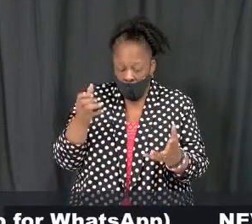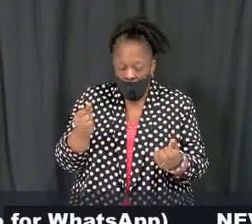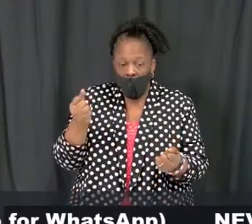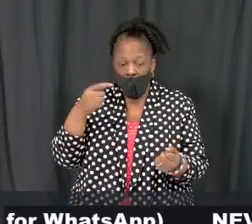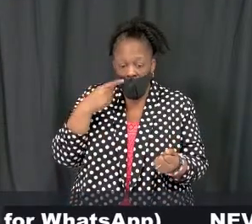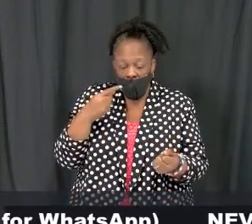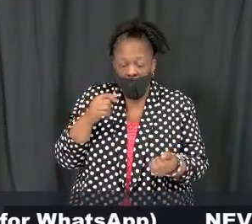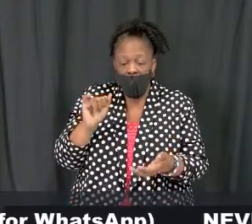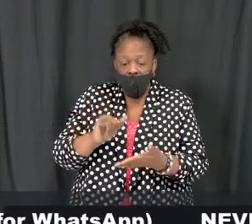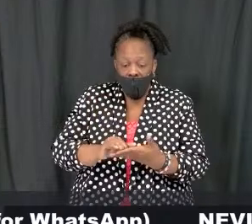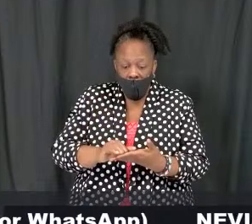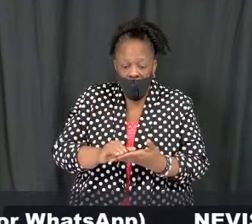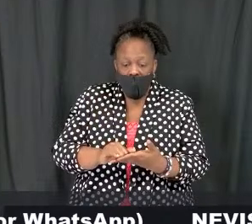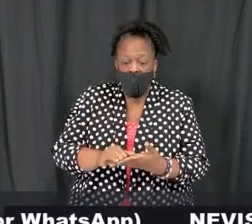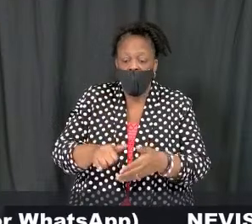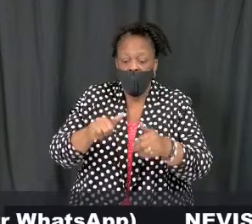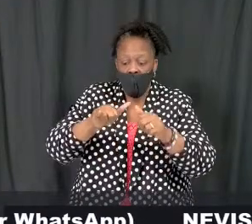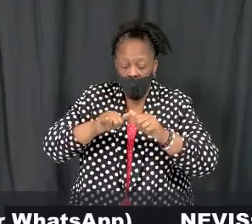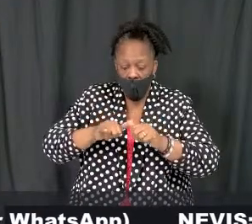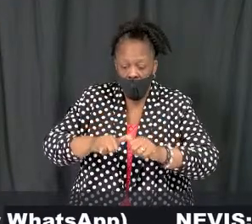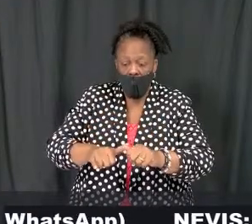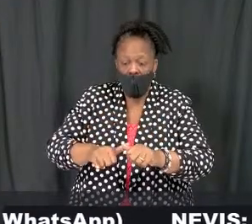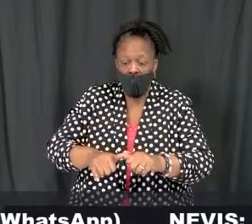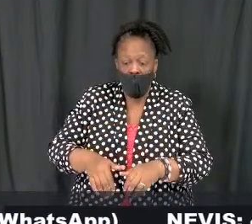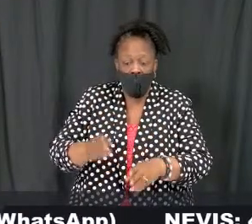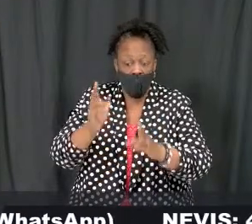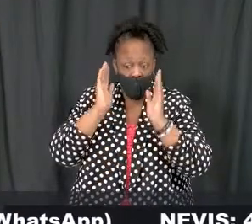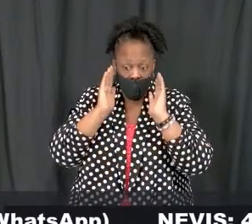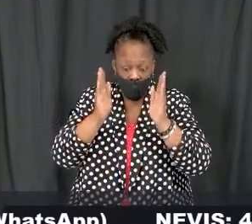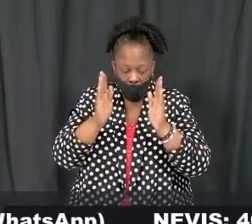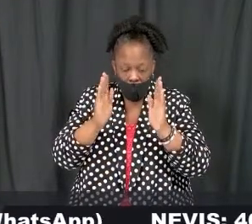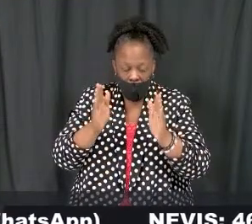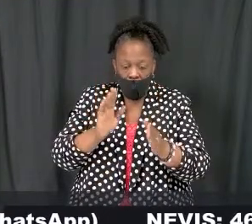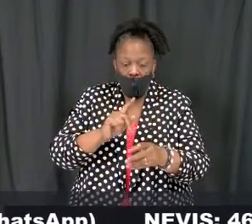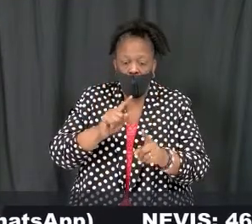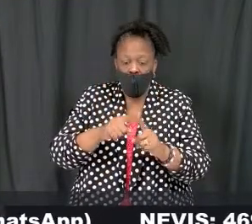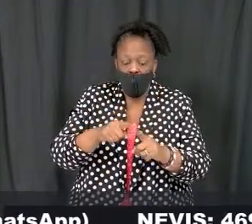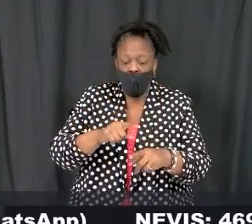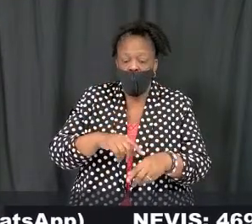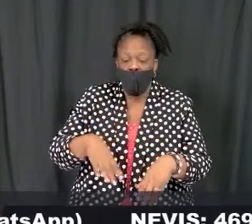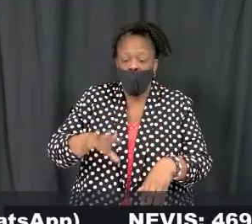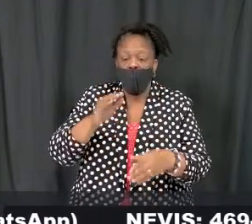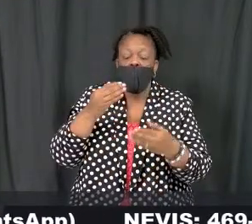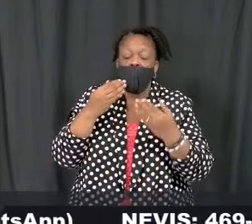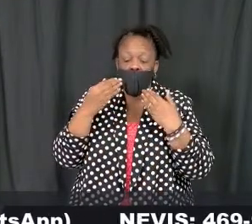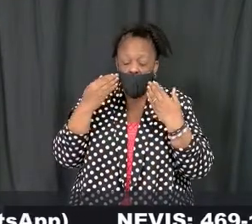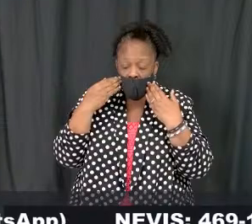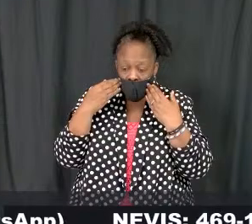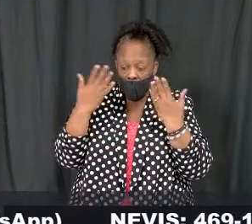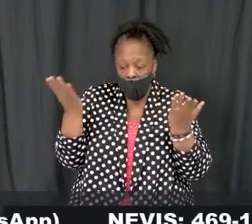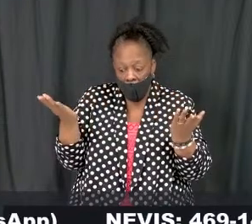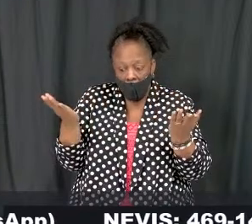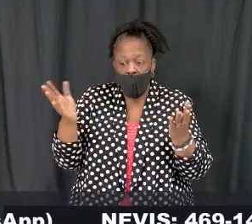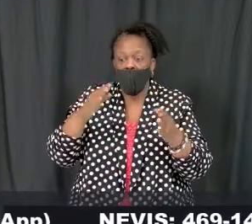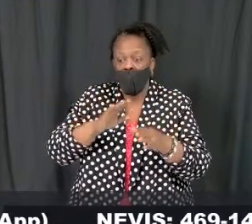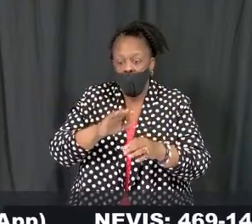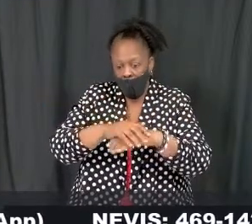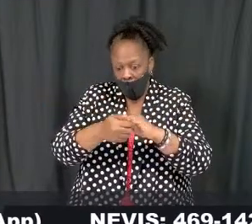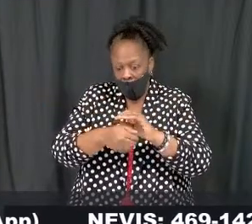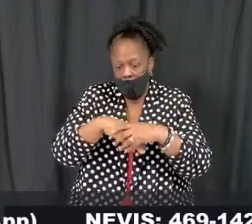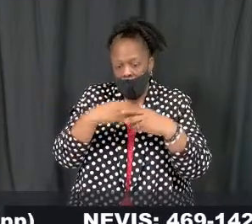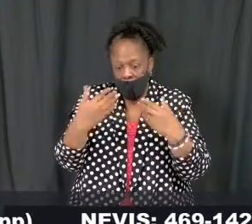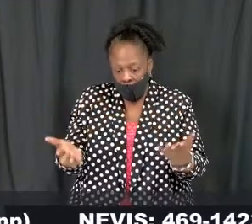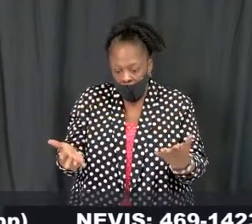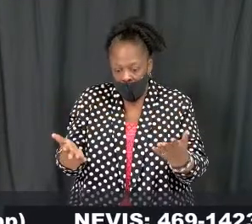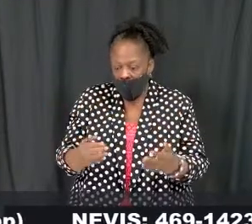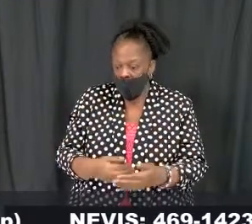persons adhere to all the non-pharmaceutical COVID-19 prevention measures as stipulated in the COVID-19 Prevention